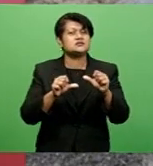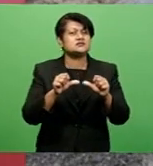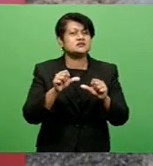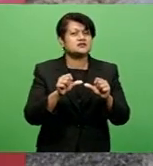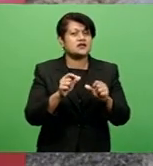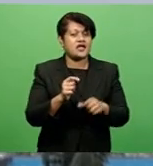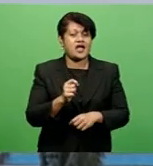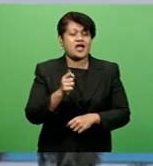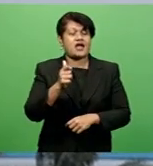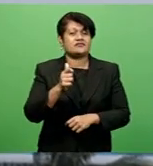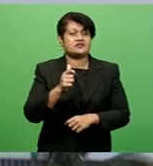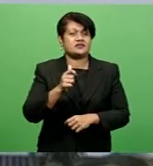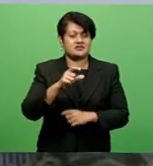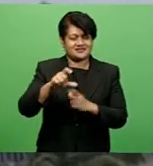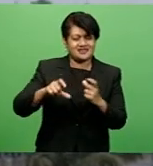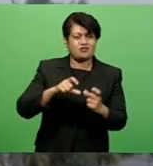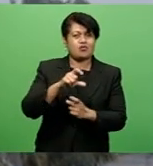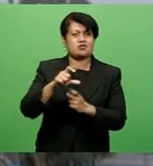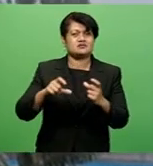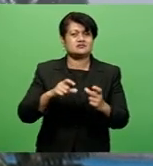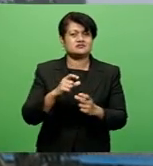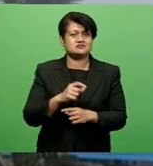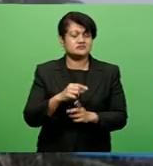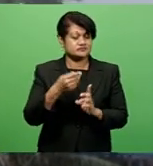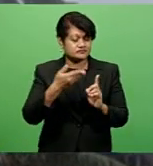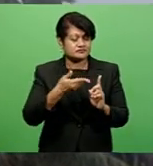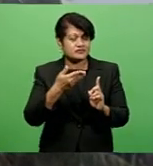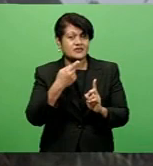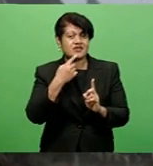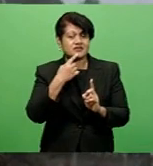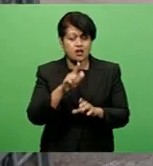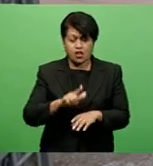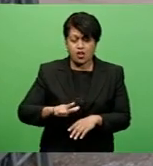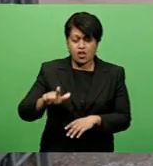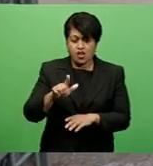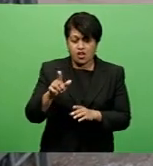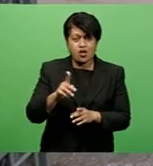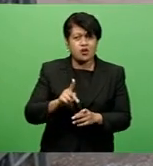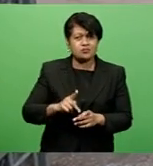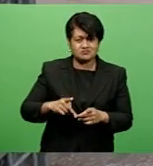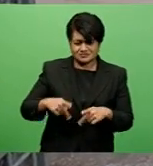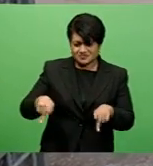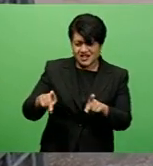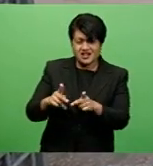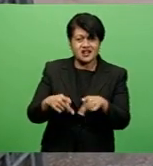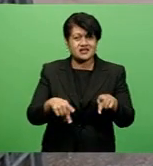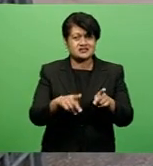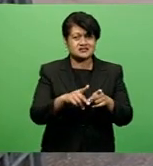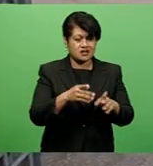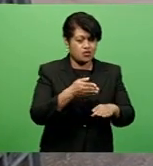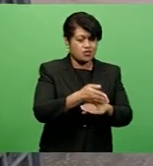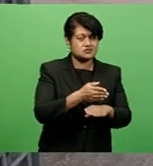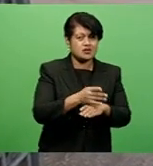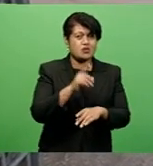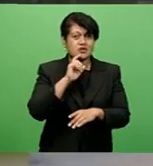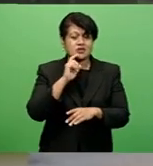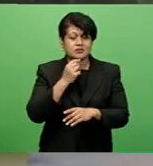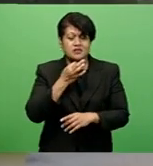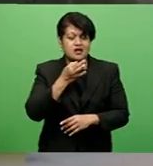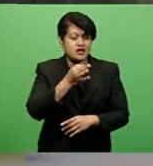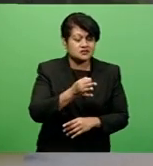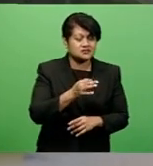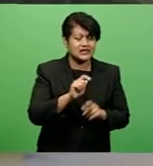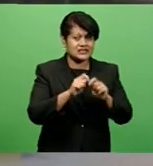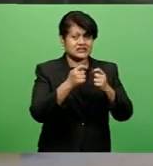after this depression. Prasad says many low-lying areas and low-level crossings are underwater. He adds their teams are on the